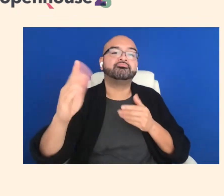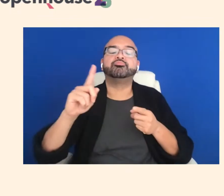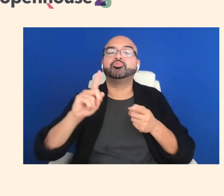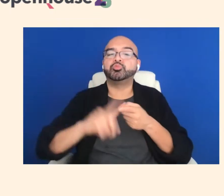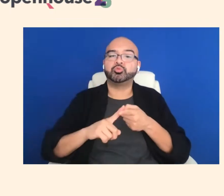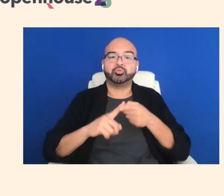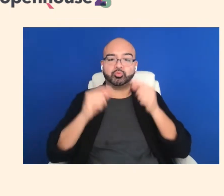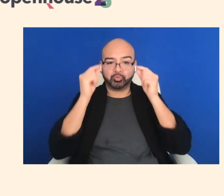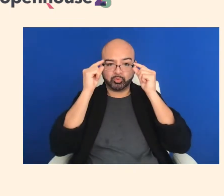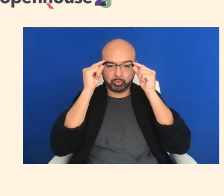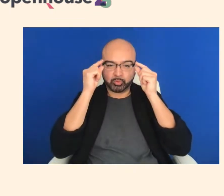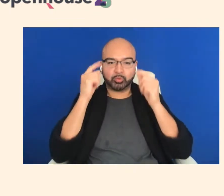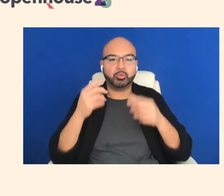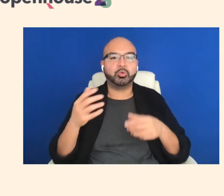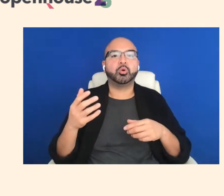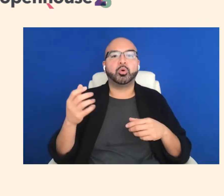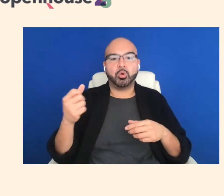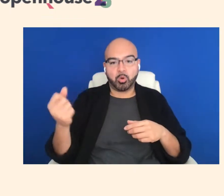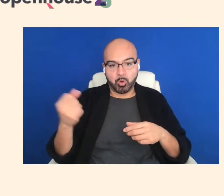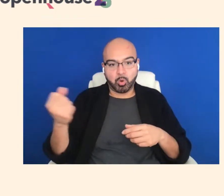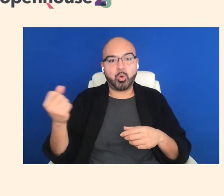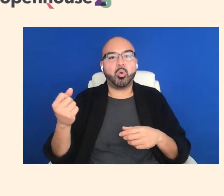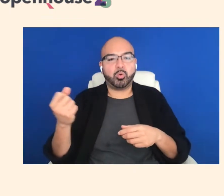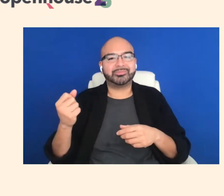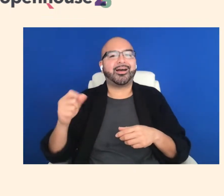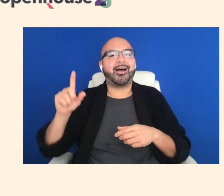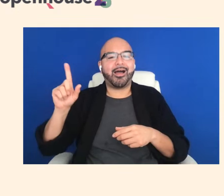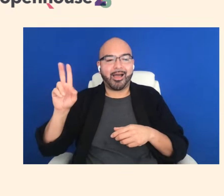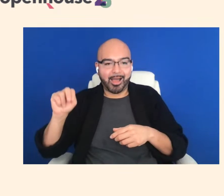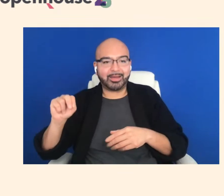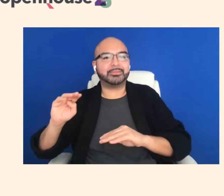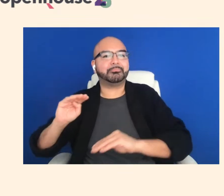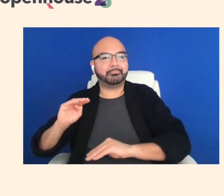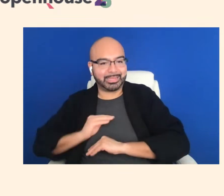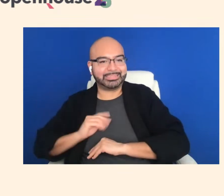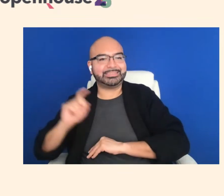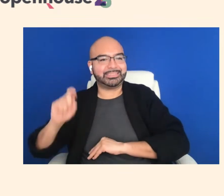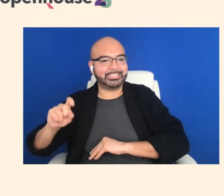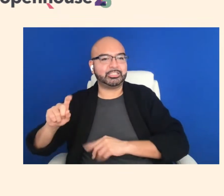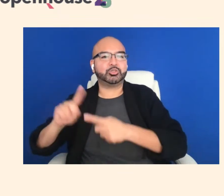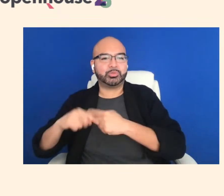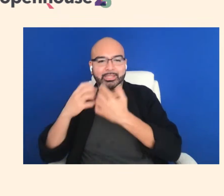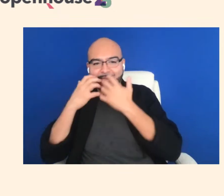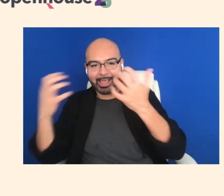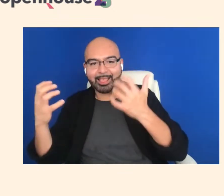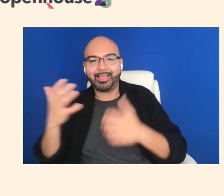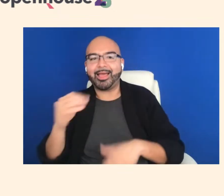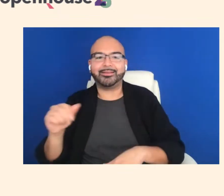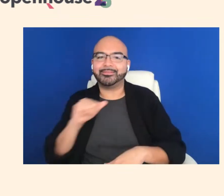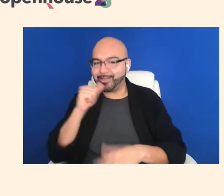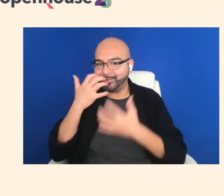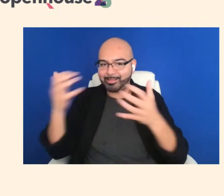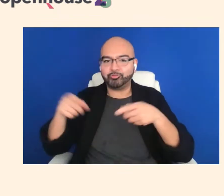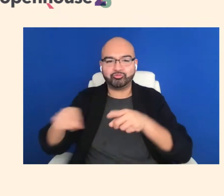that caused me to yell and hold the need to not be yelled at in a meeting, right? So this is not